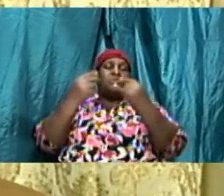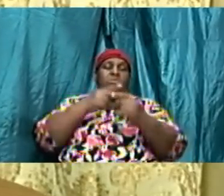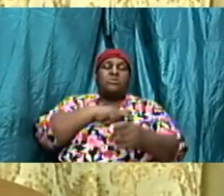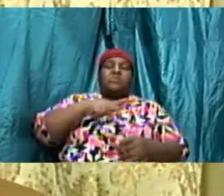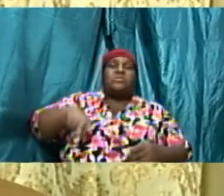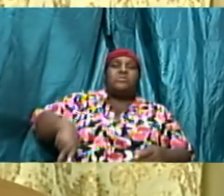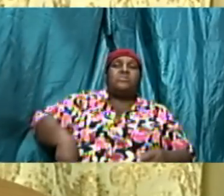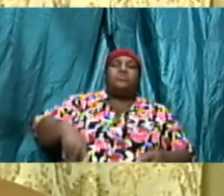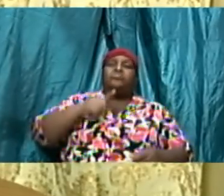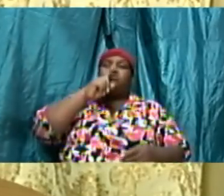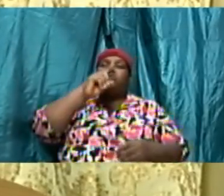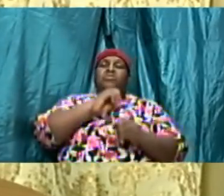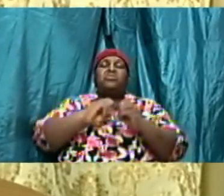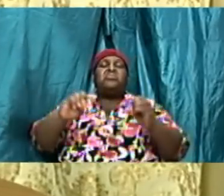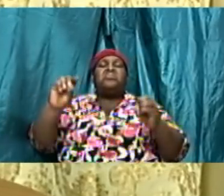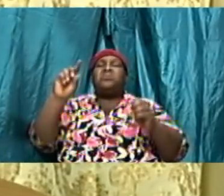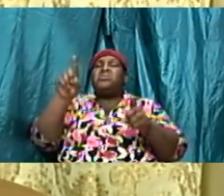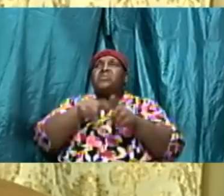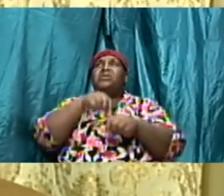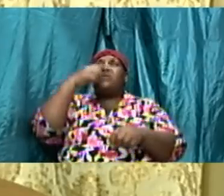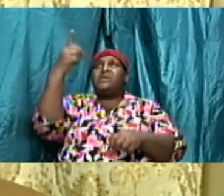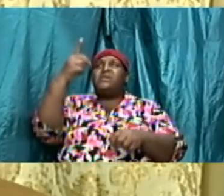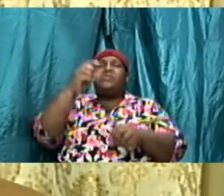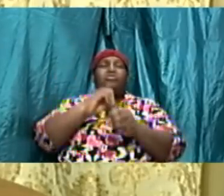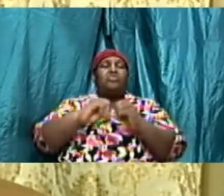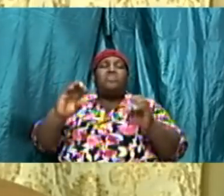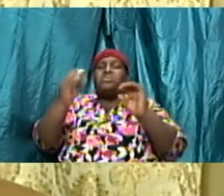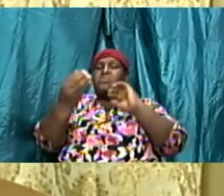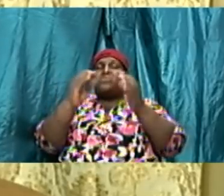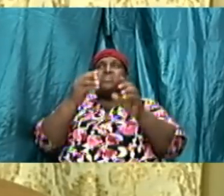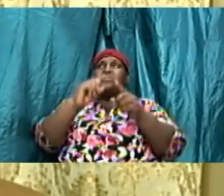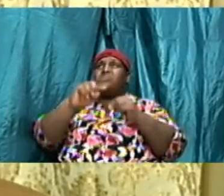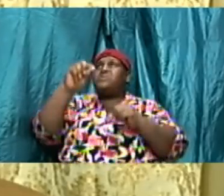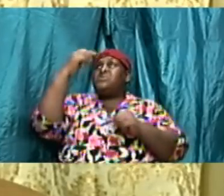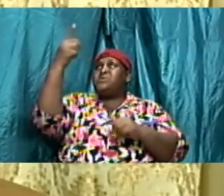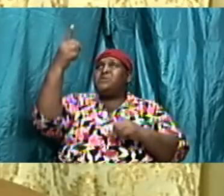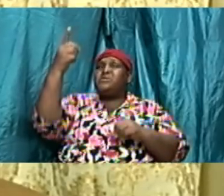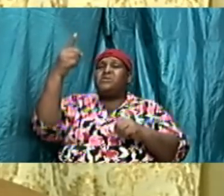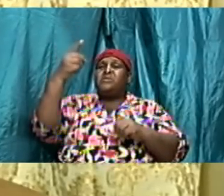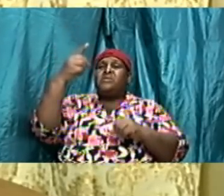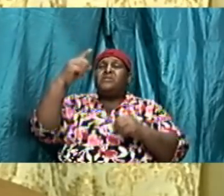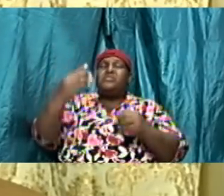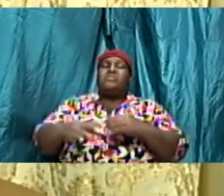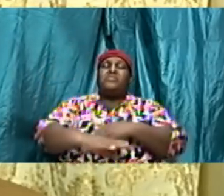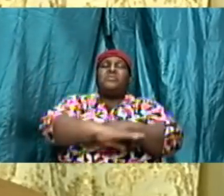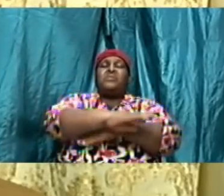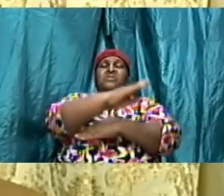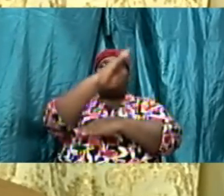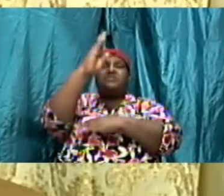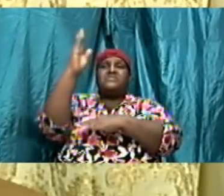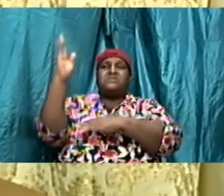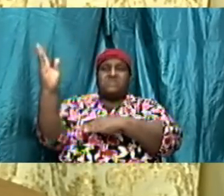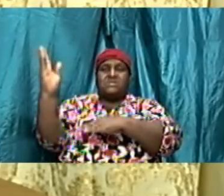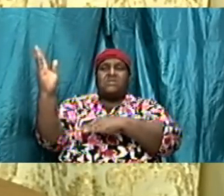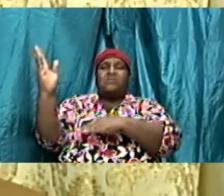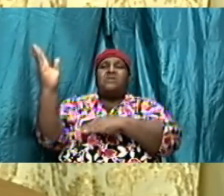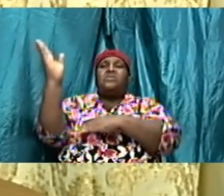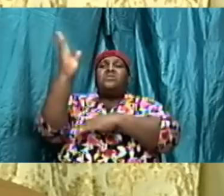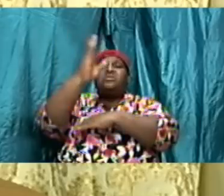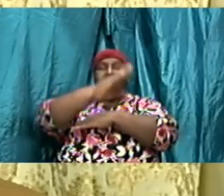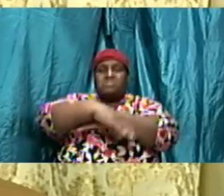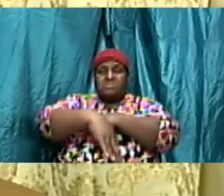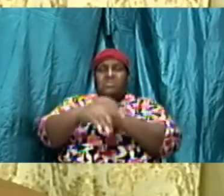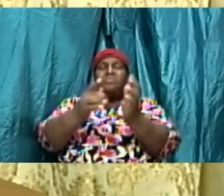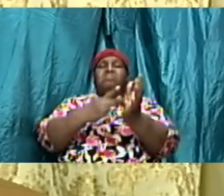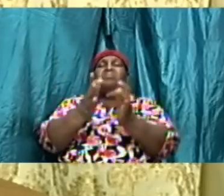Truly, there is none like him. There's none to be compared to him. Amen. From the rising of the sun, the Bible says, unto the going down of the